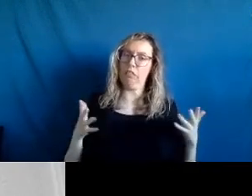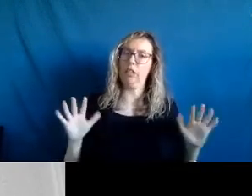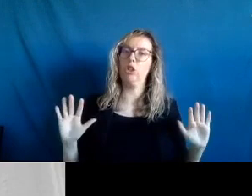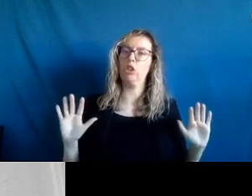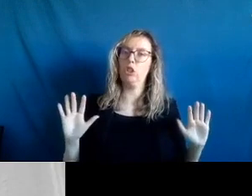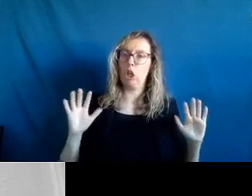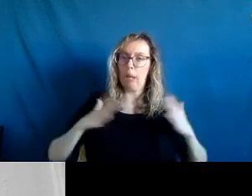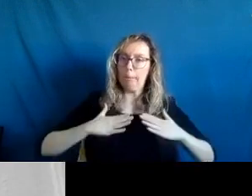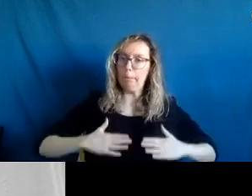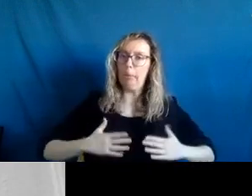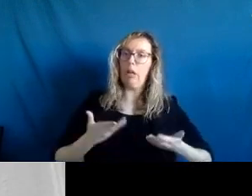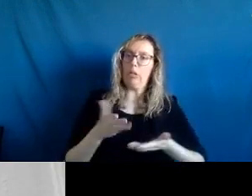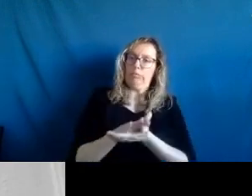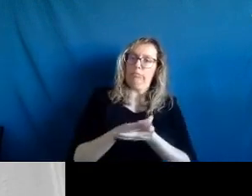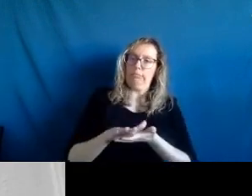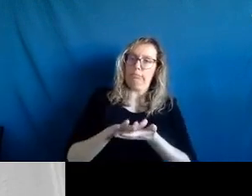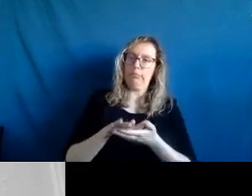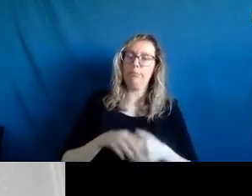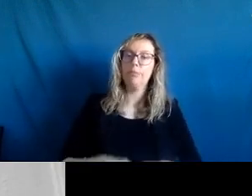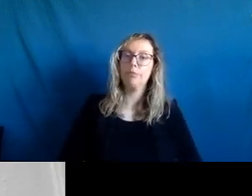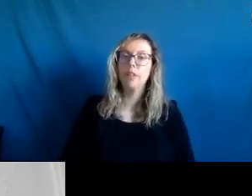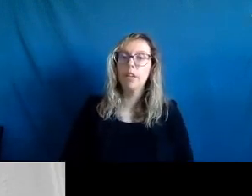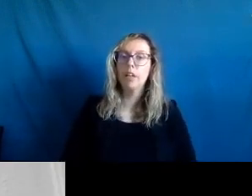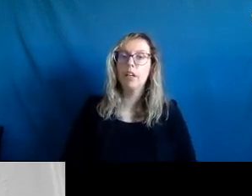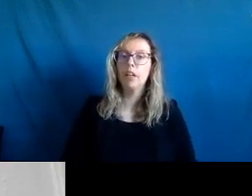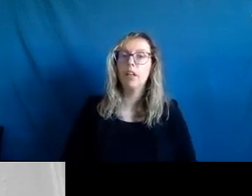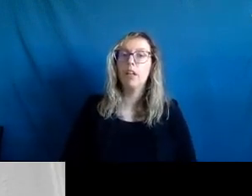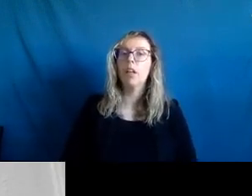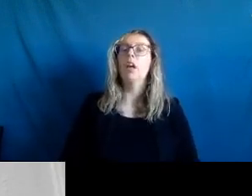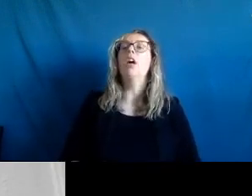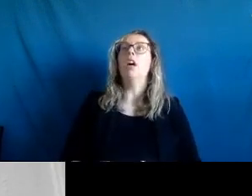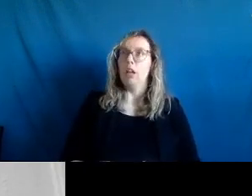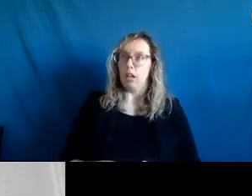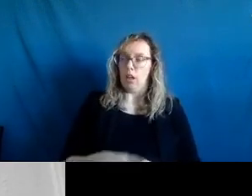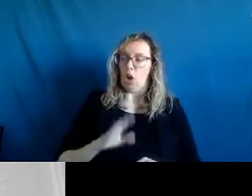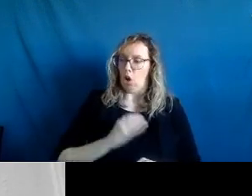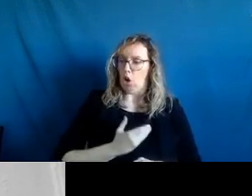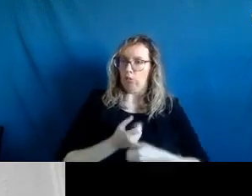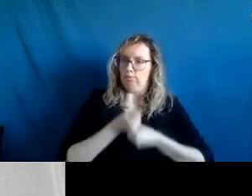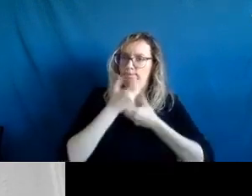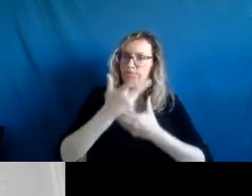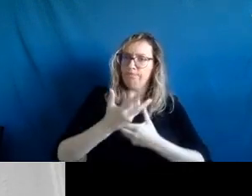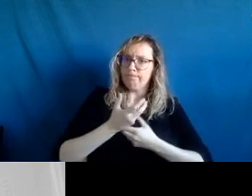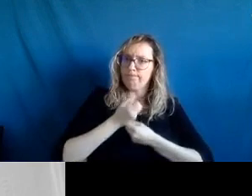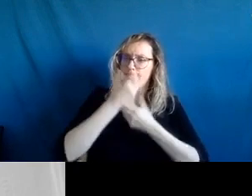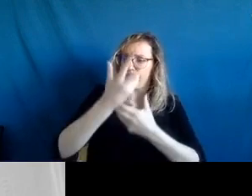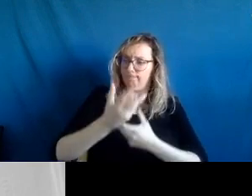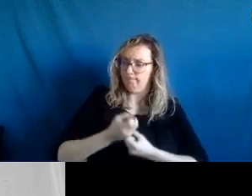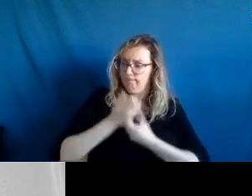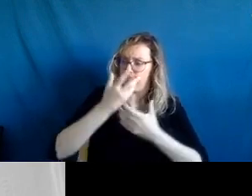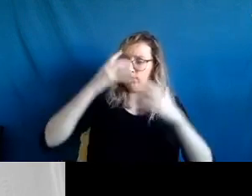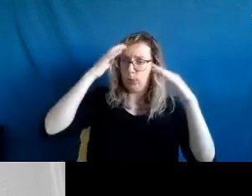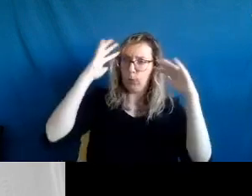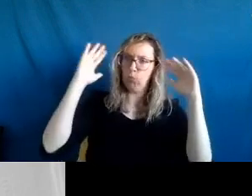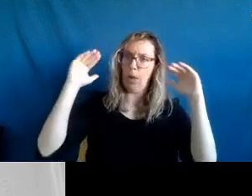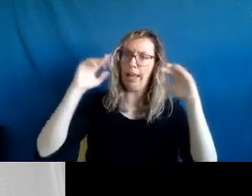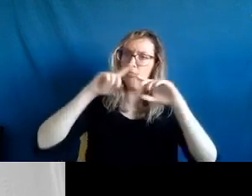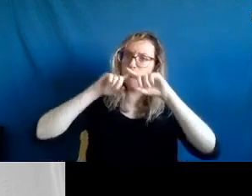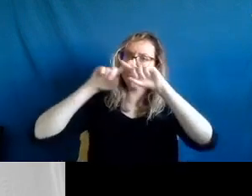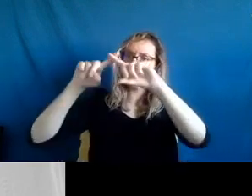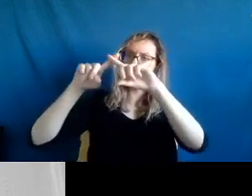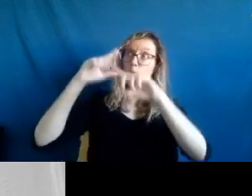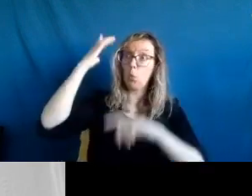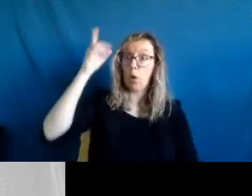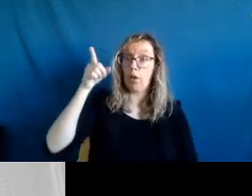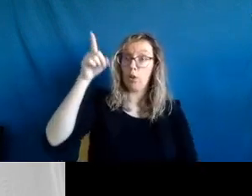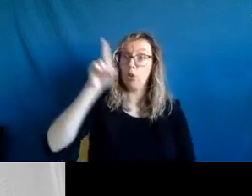pure water. Let us hold fast to the confession of our hope without wavering, for he who has promised is